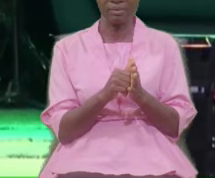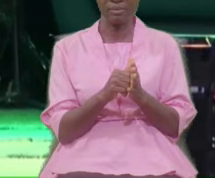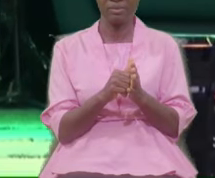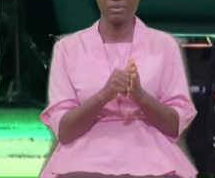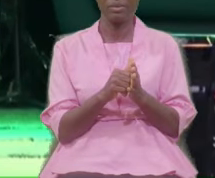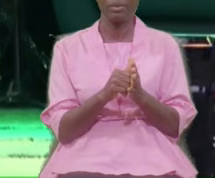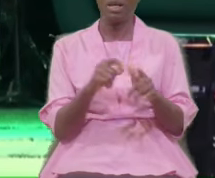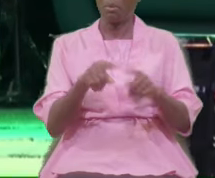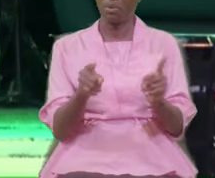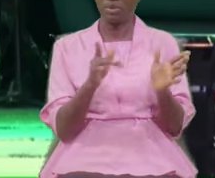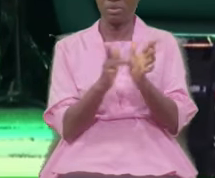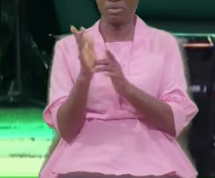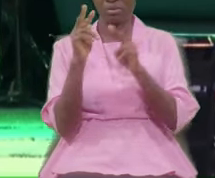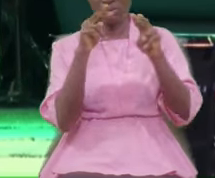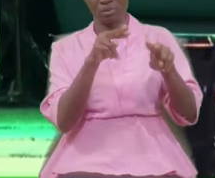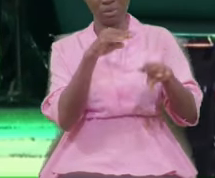them